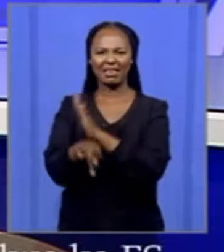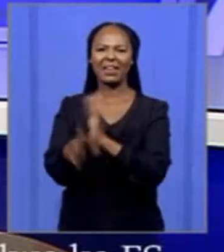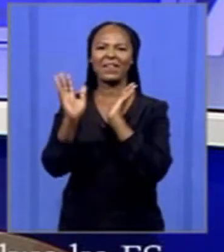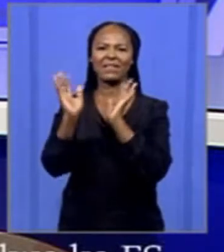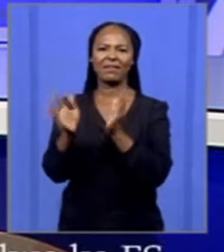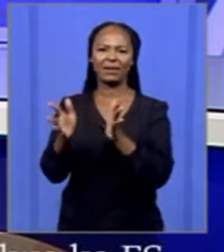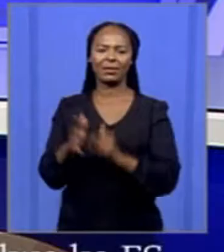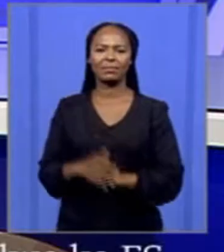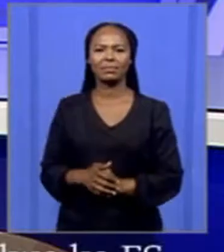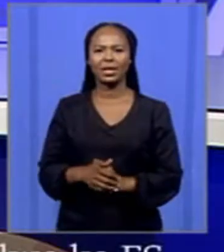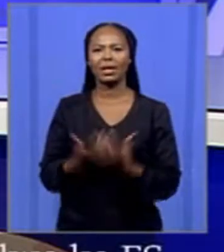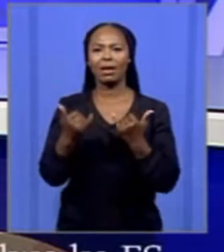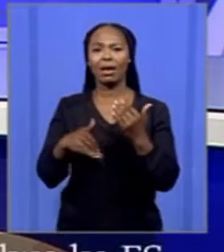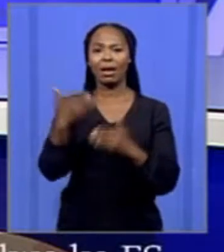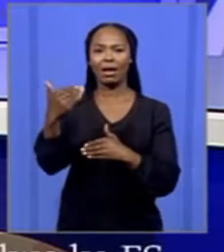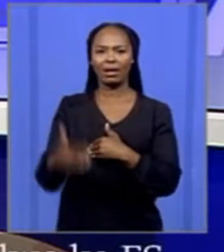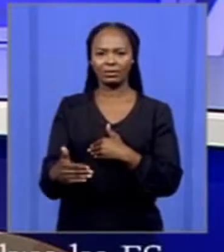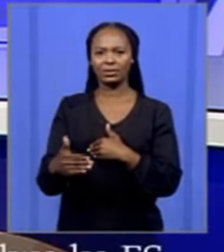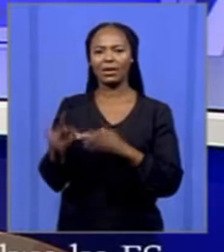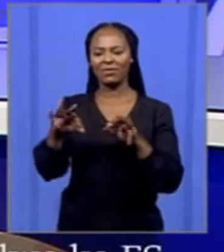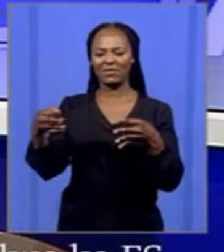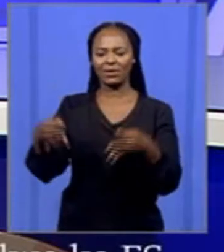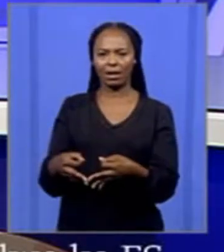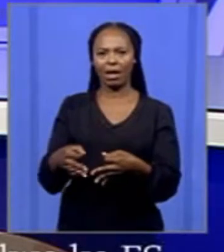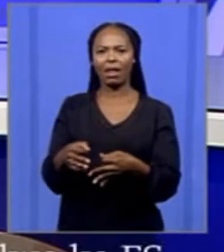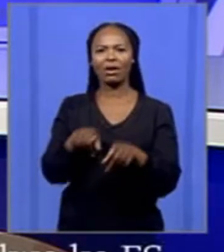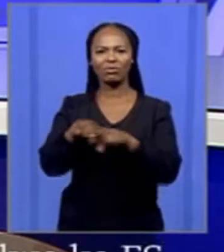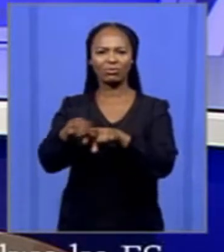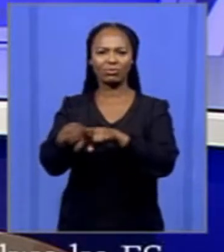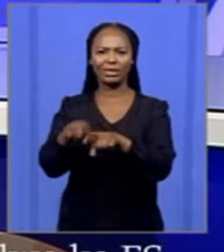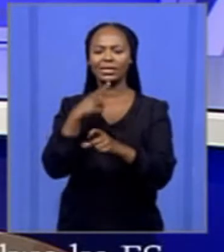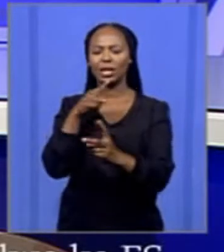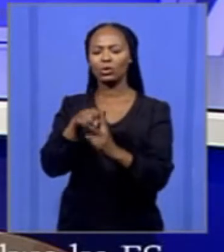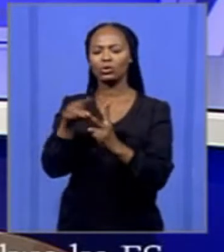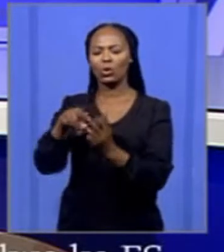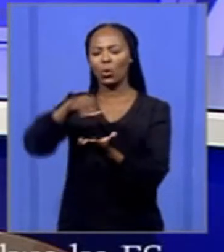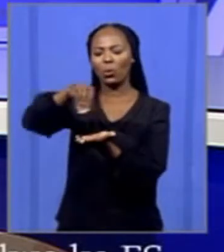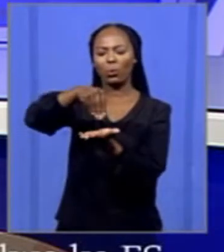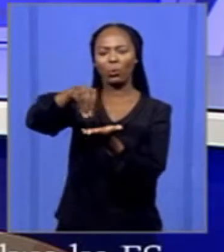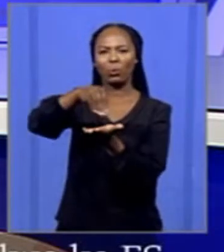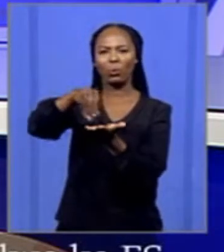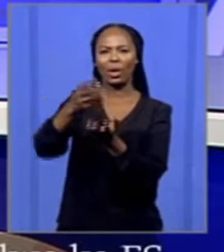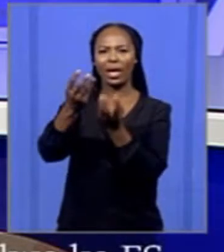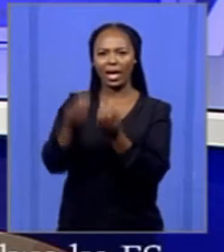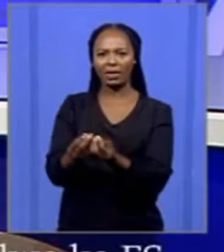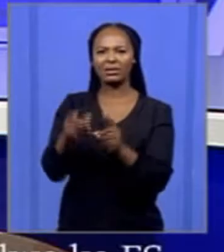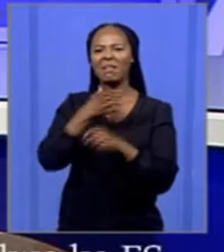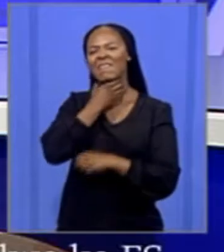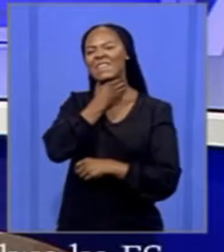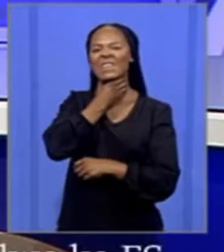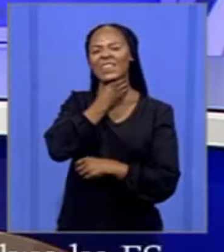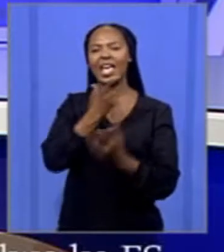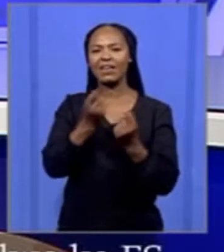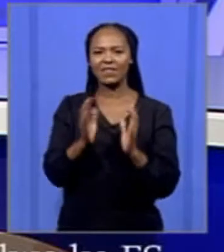mo diteko tša ka morago ga lehu di bontšhago gore bobedi bo tšheletšwe mpholo le go